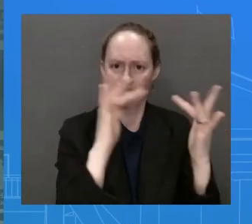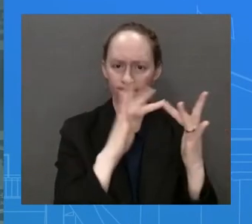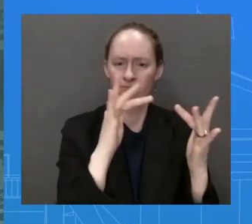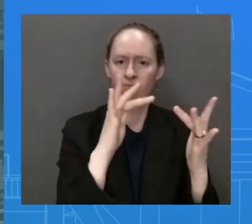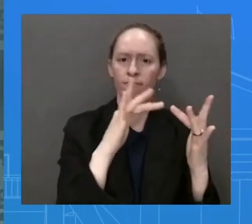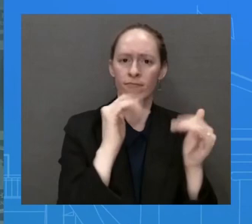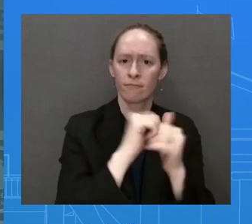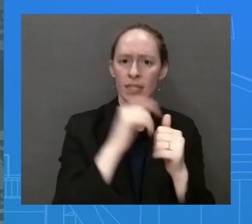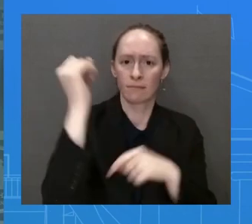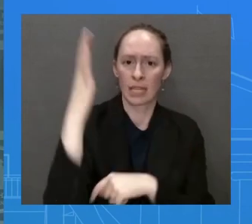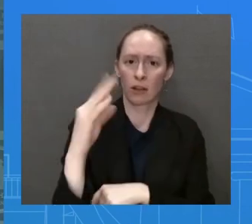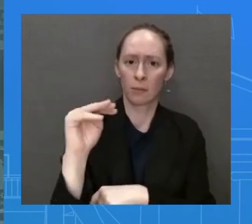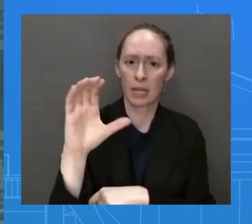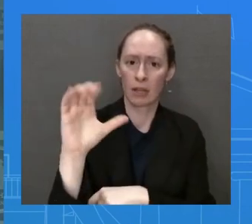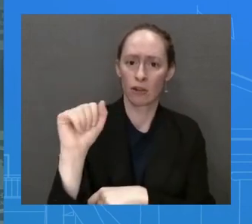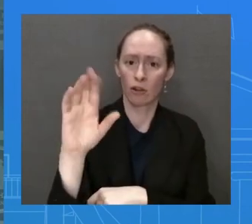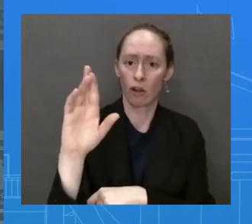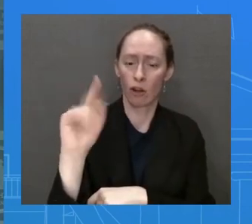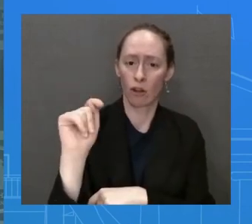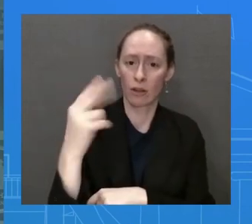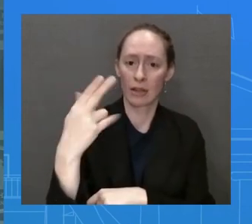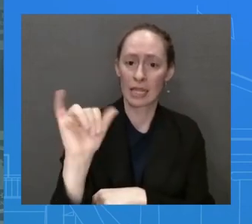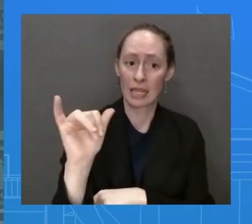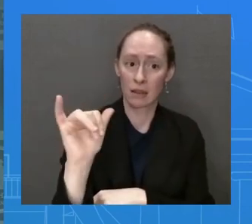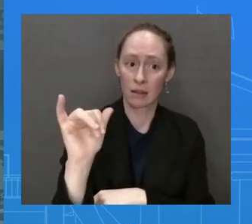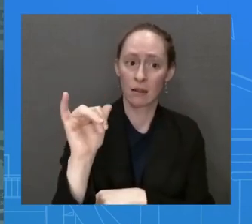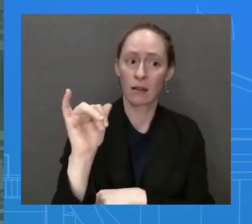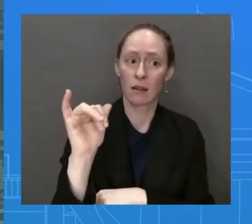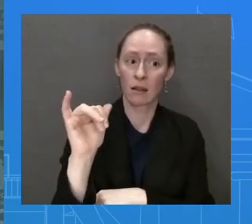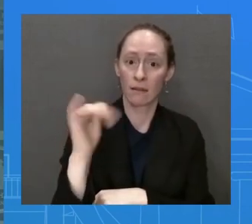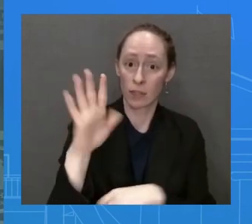that Speaker McCarthy became Speaker,